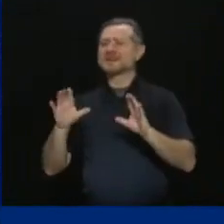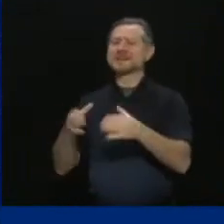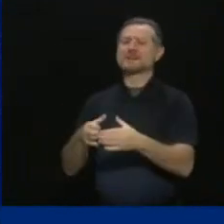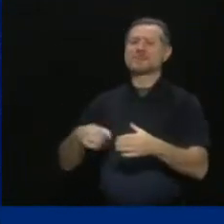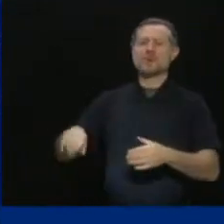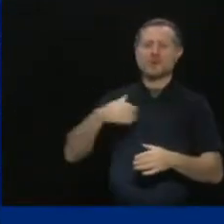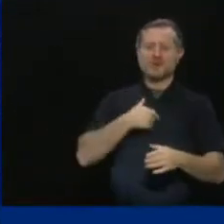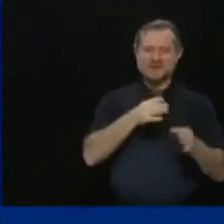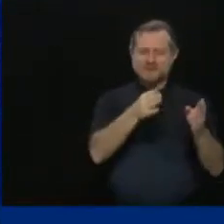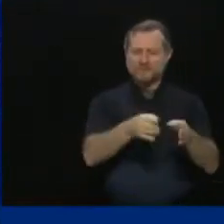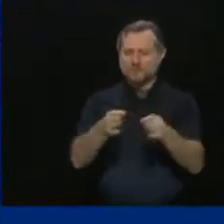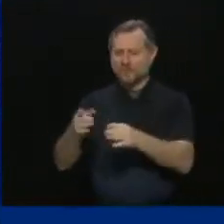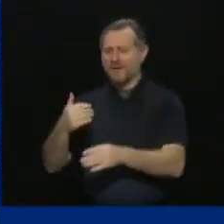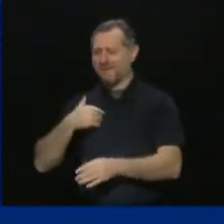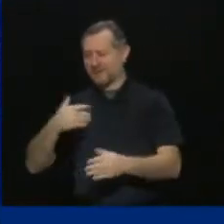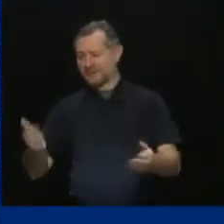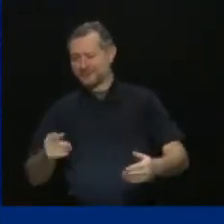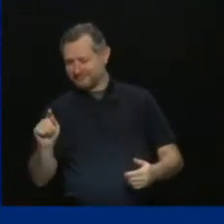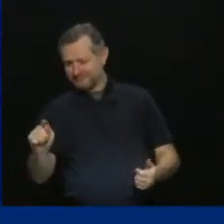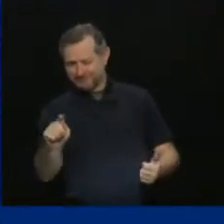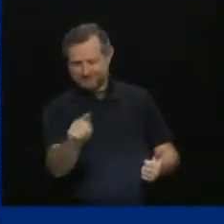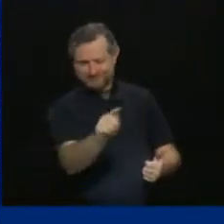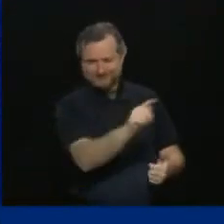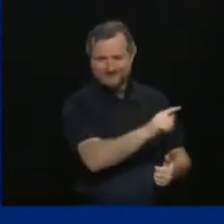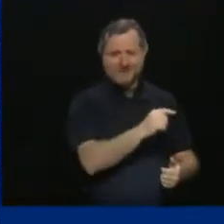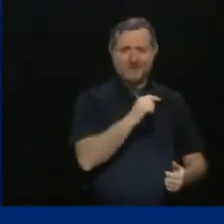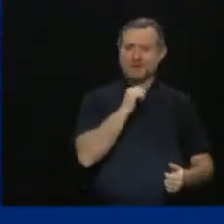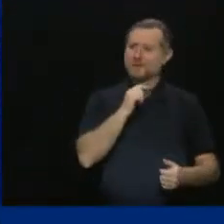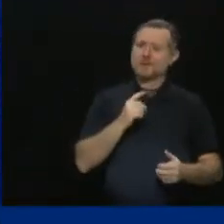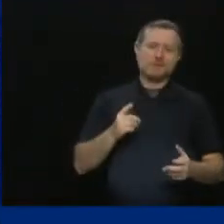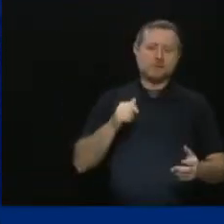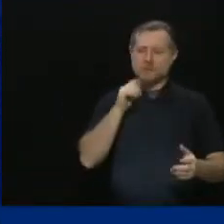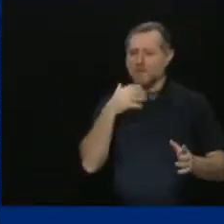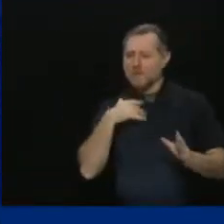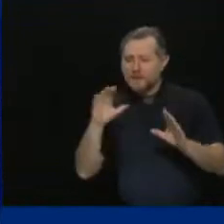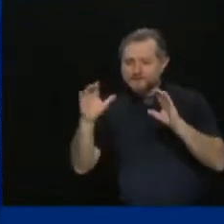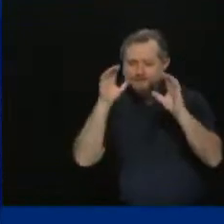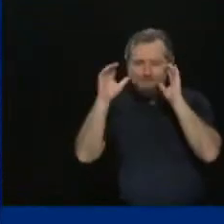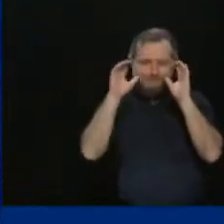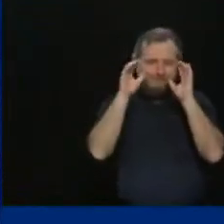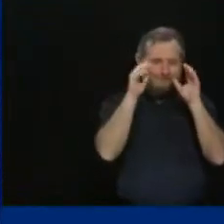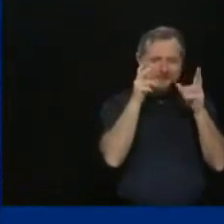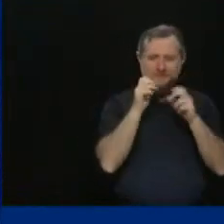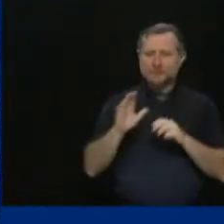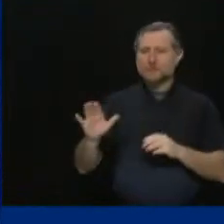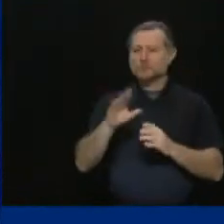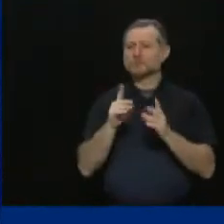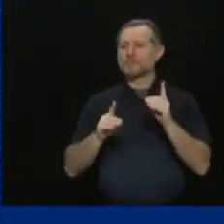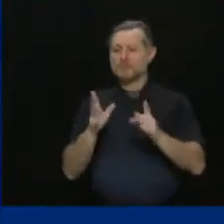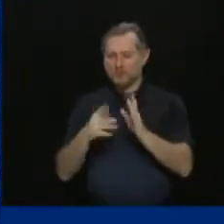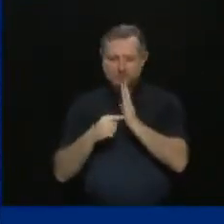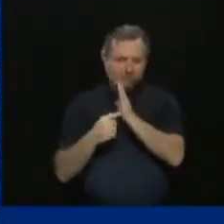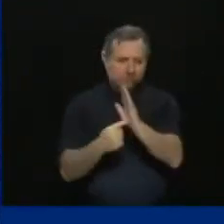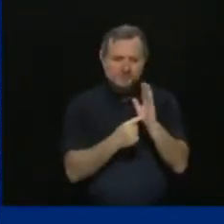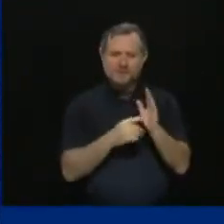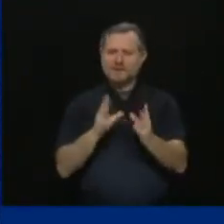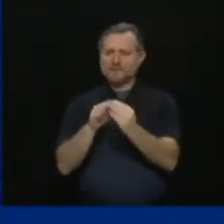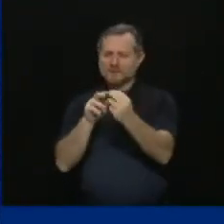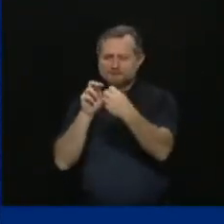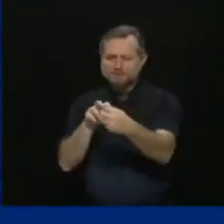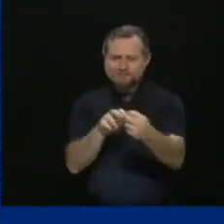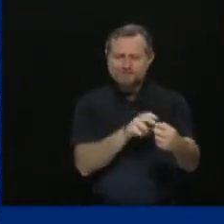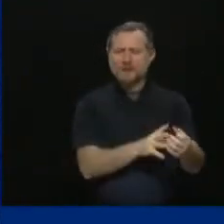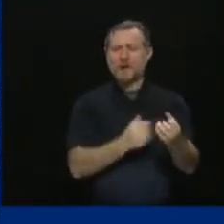the ones who are toiling out there. They're the ones who are listening to their constituents. They're the ones meeting with the advocates. They're the ones having the hearings in Albany. They're the